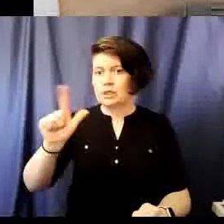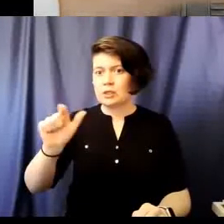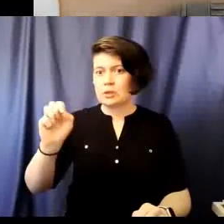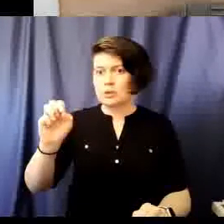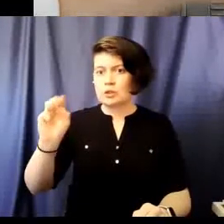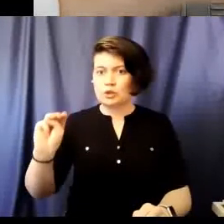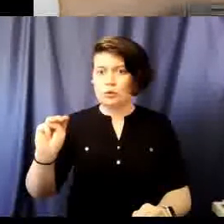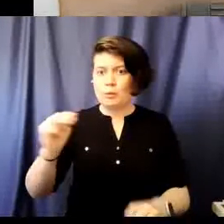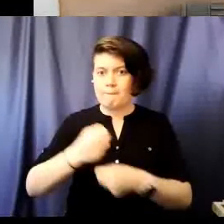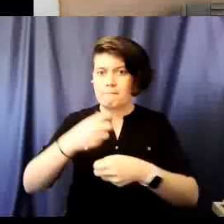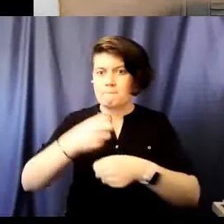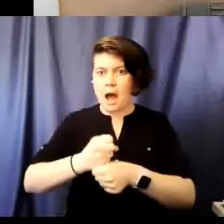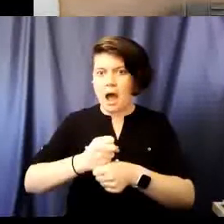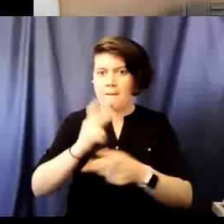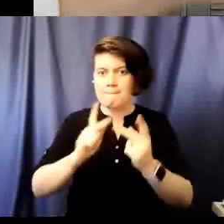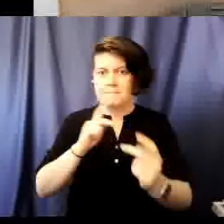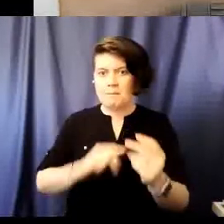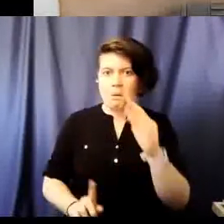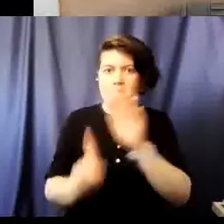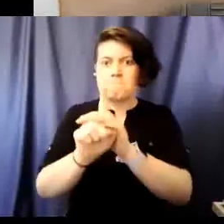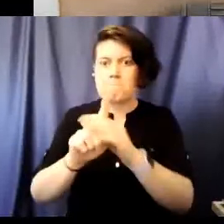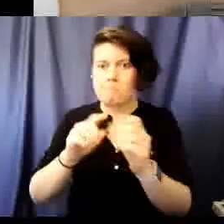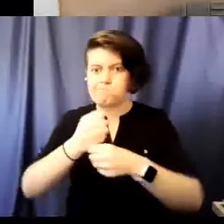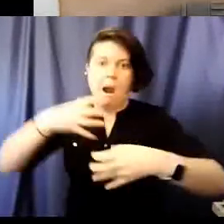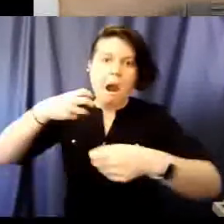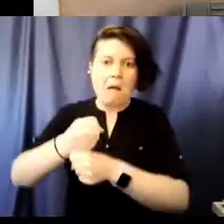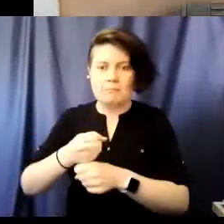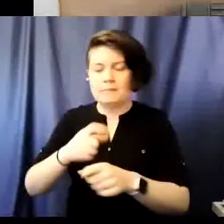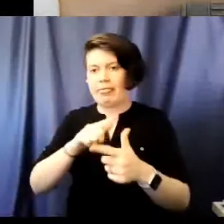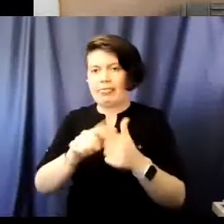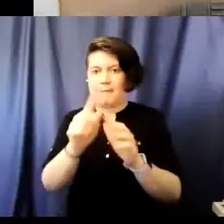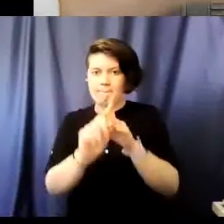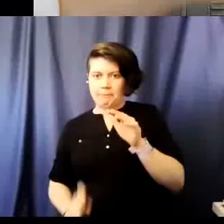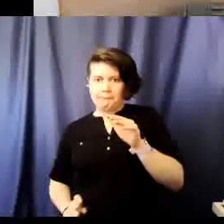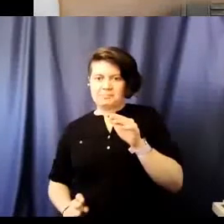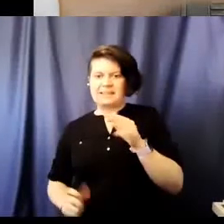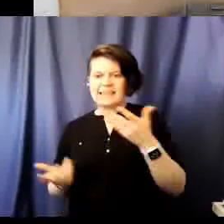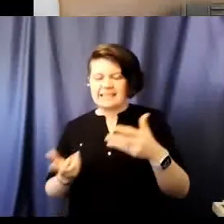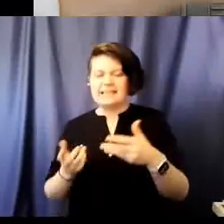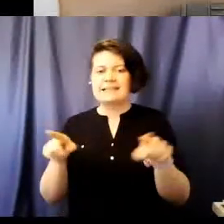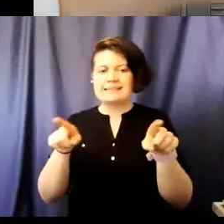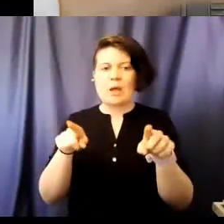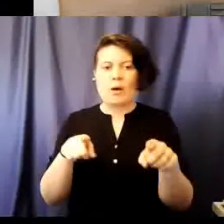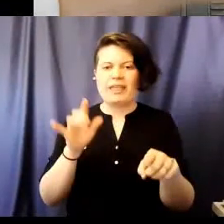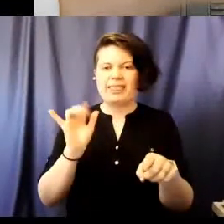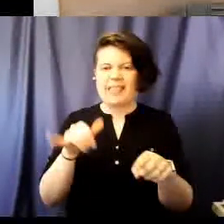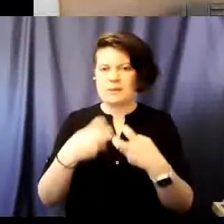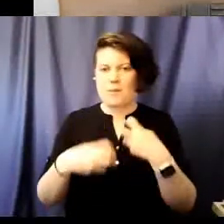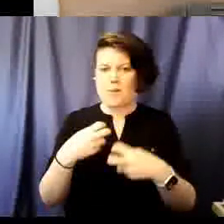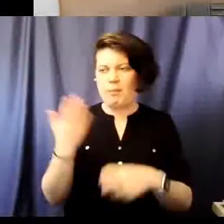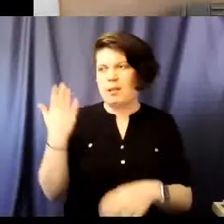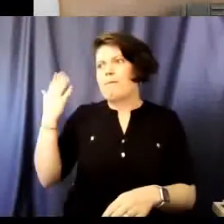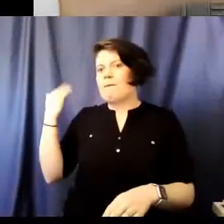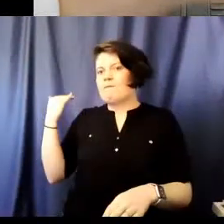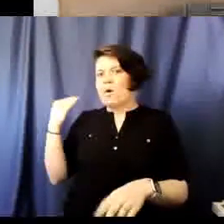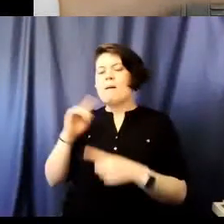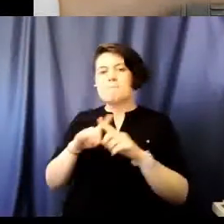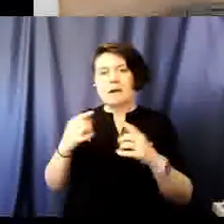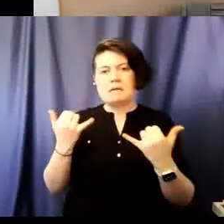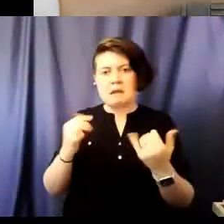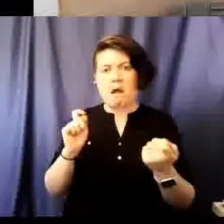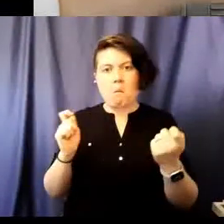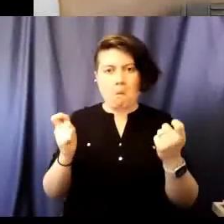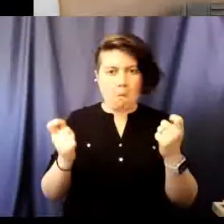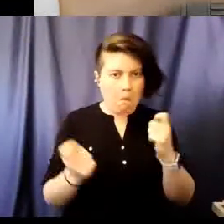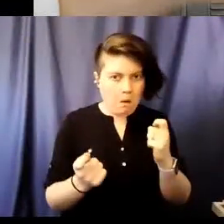virtually. We have to be aware of the different privacy functions of our platforms that we're using and also the concerns of